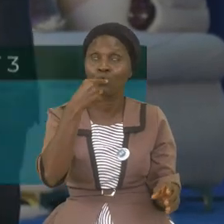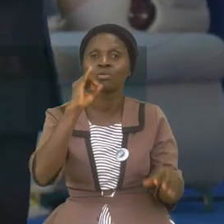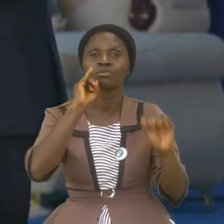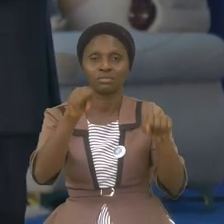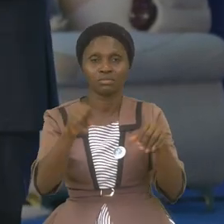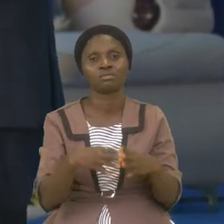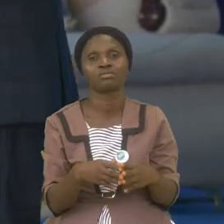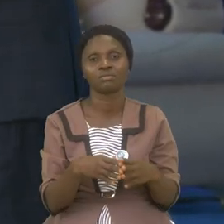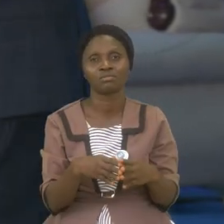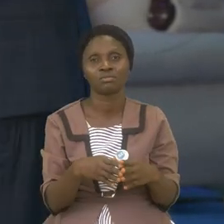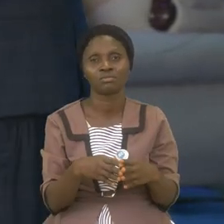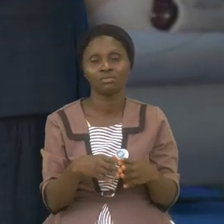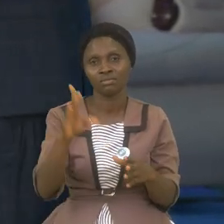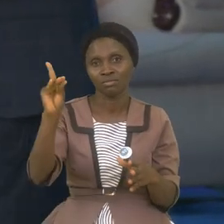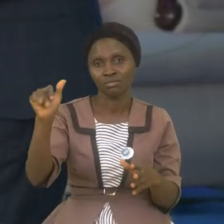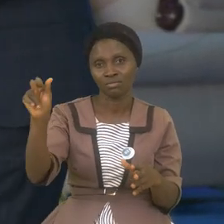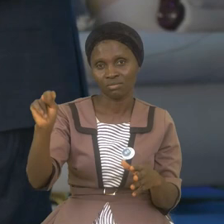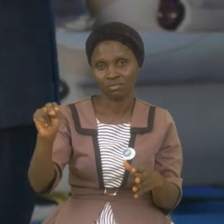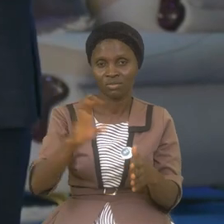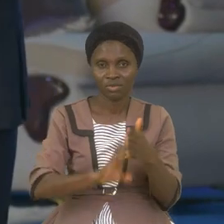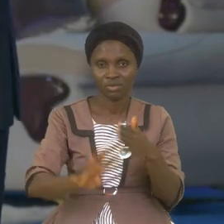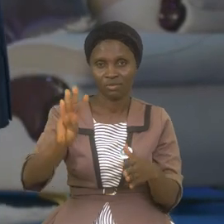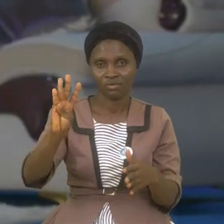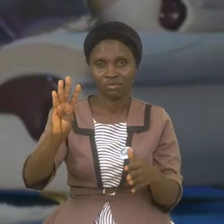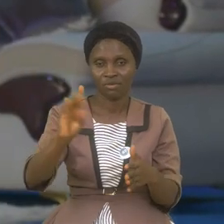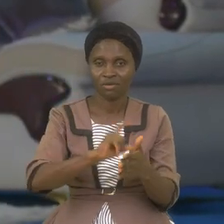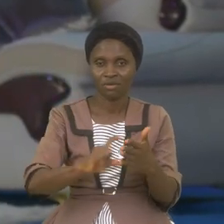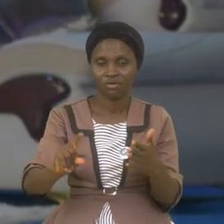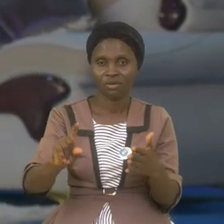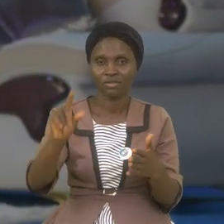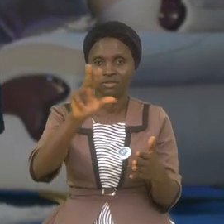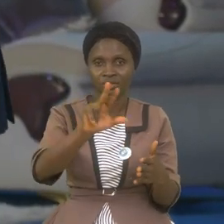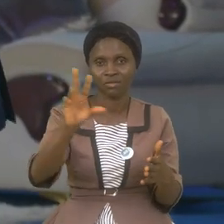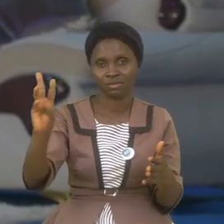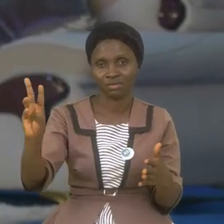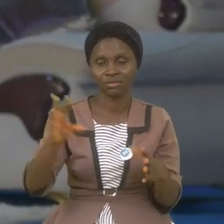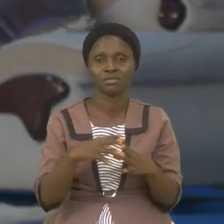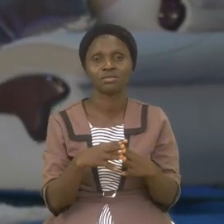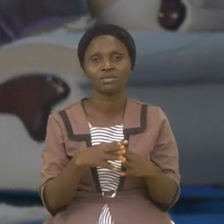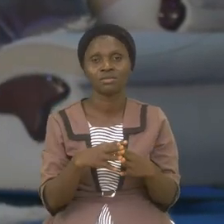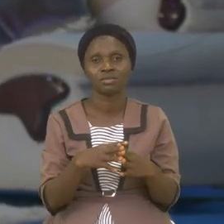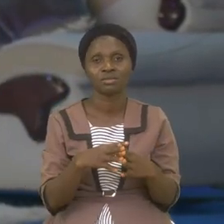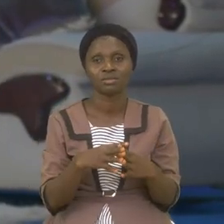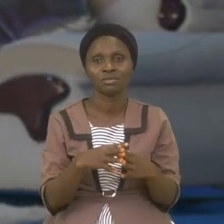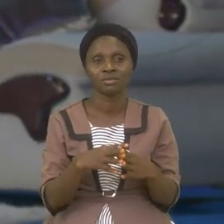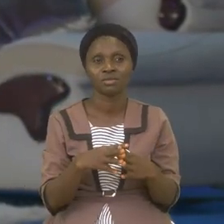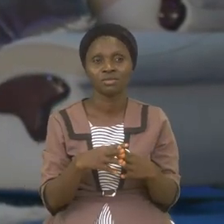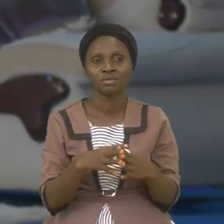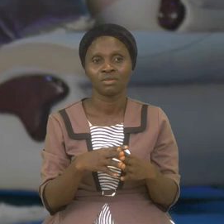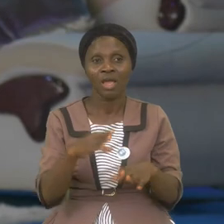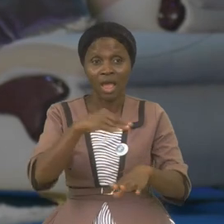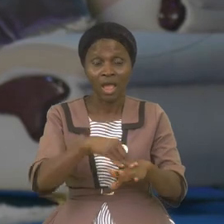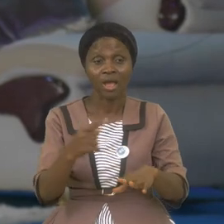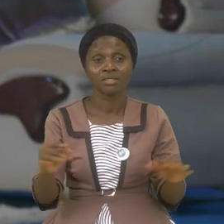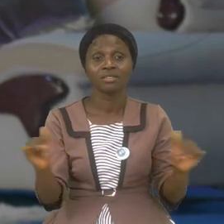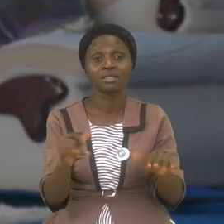at Daniel chapter 4, verse 36. In Daniel chapter 4, verse 36, the same time